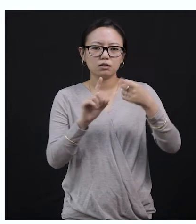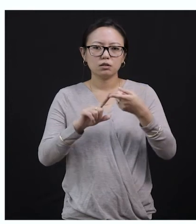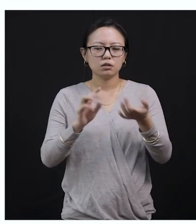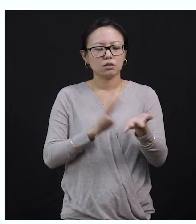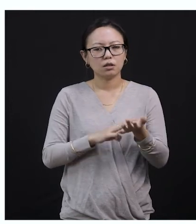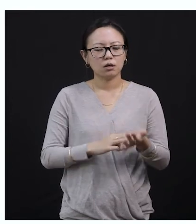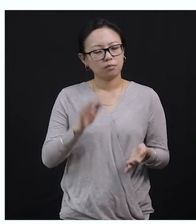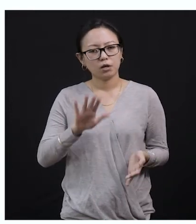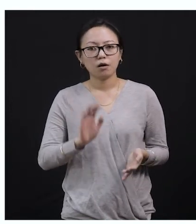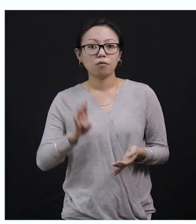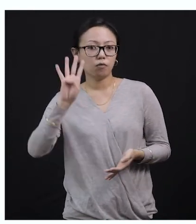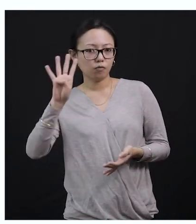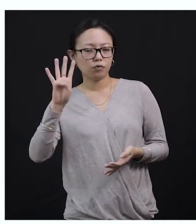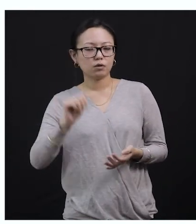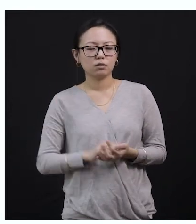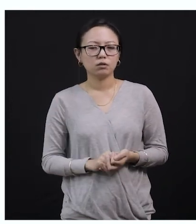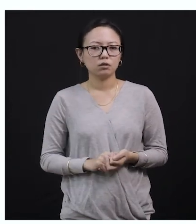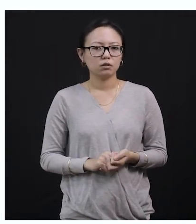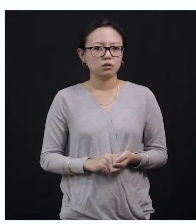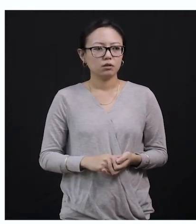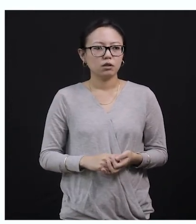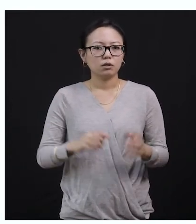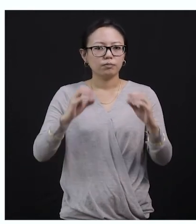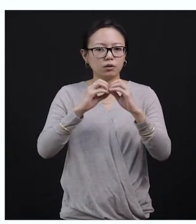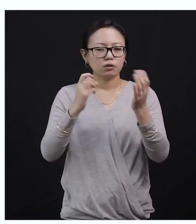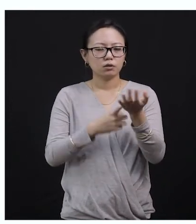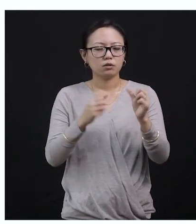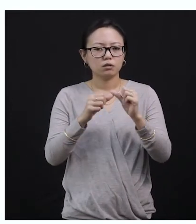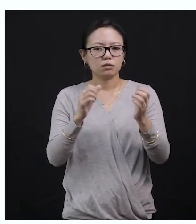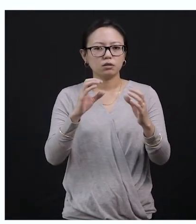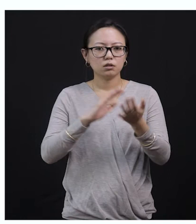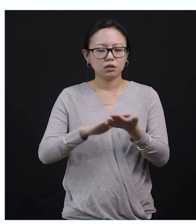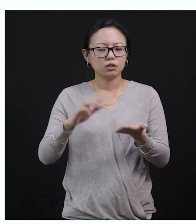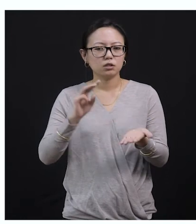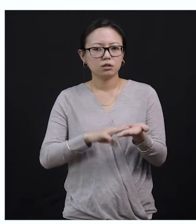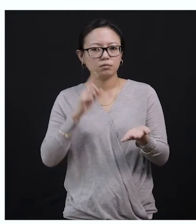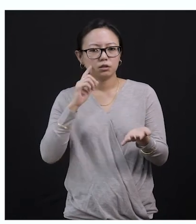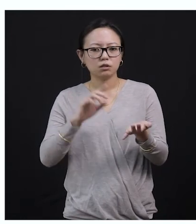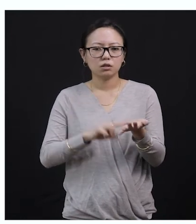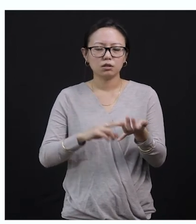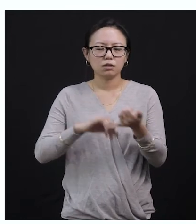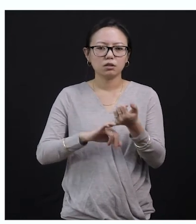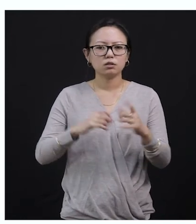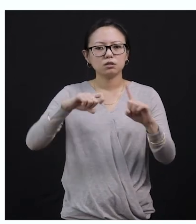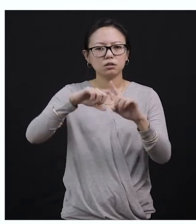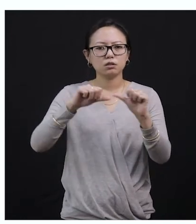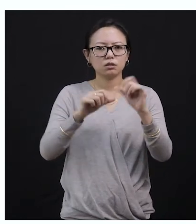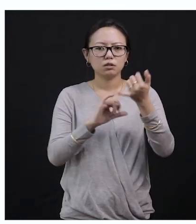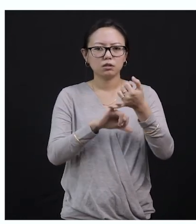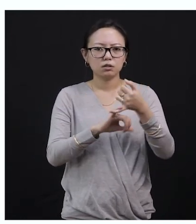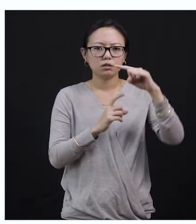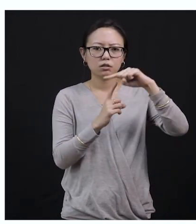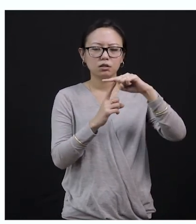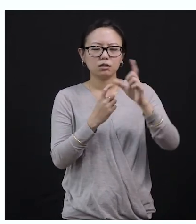Brahmins, Kshatriyas, Vaishyas, and Shudras. Now these 4 castes, they used to do their